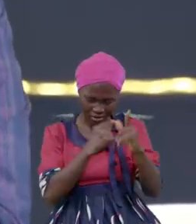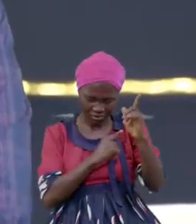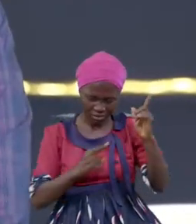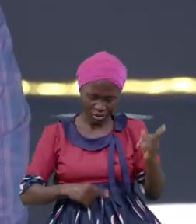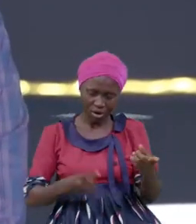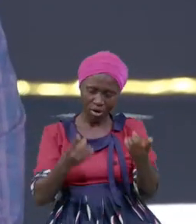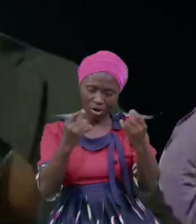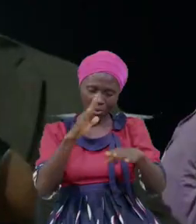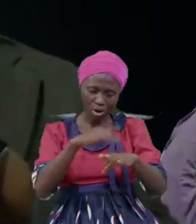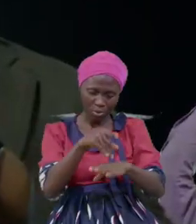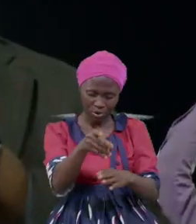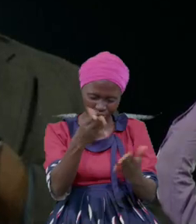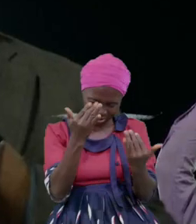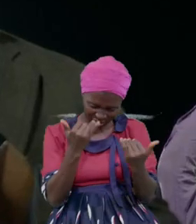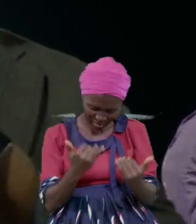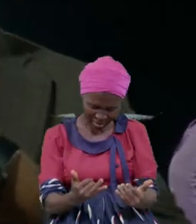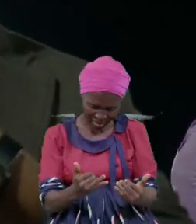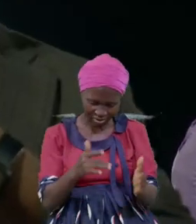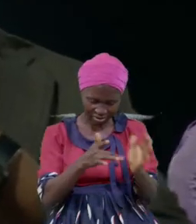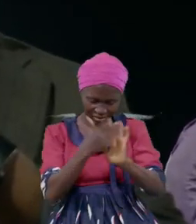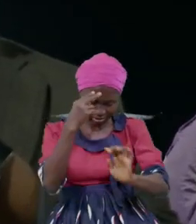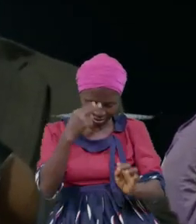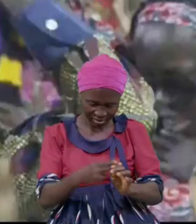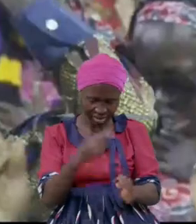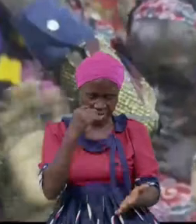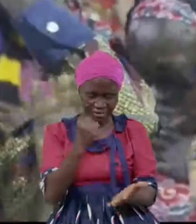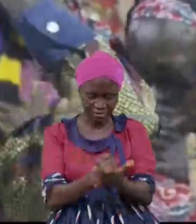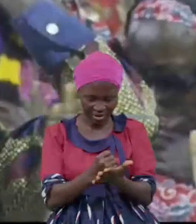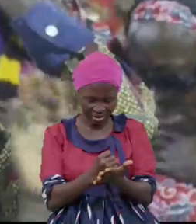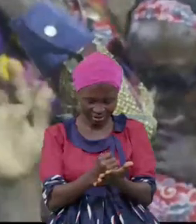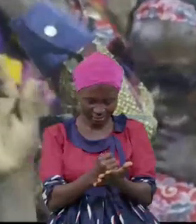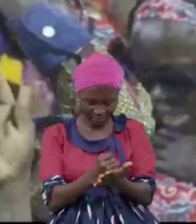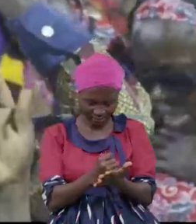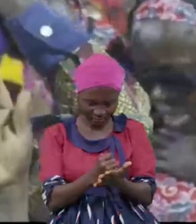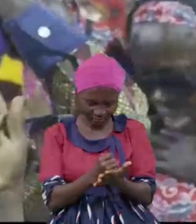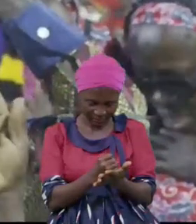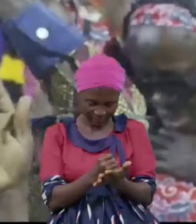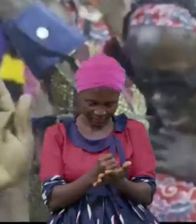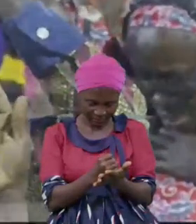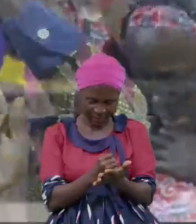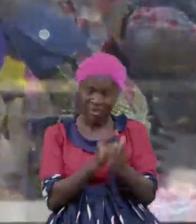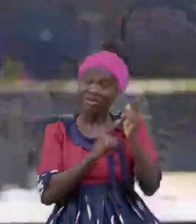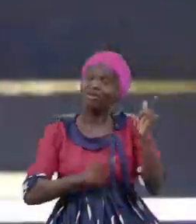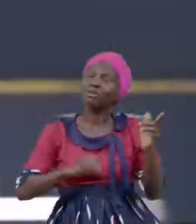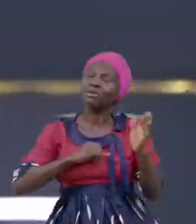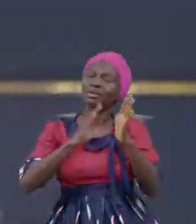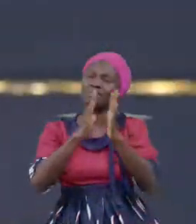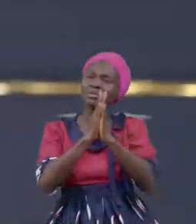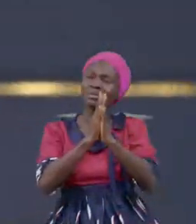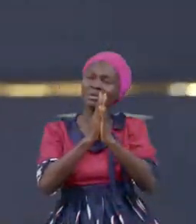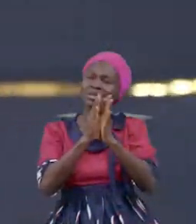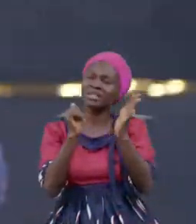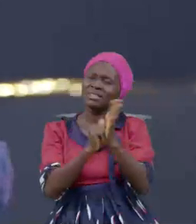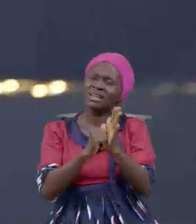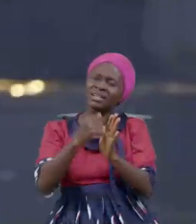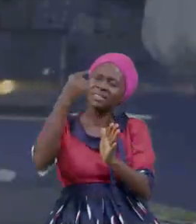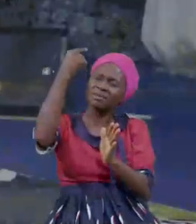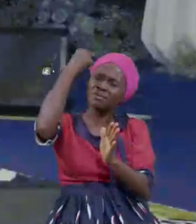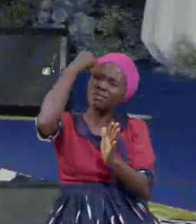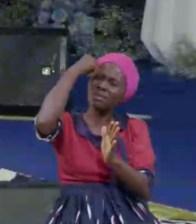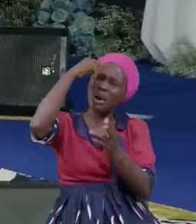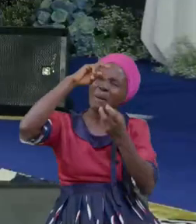you right now in Jesus' name. Lord, I pray that brain problem